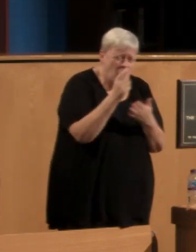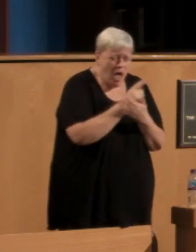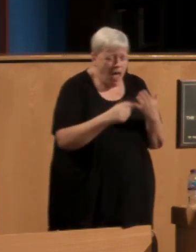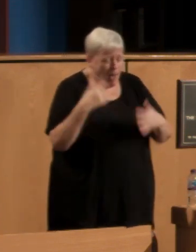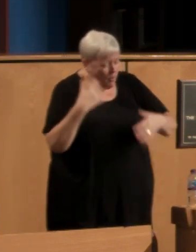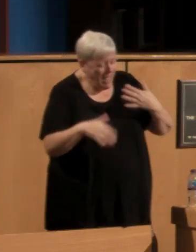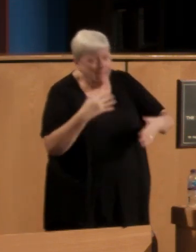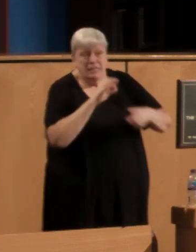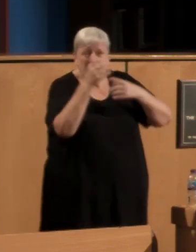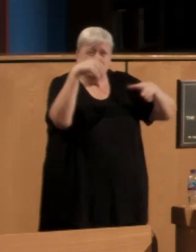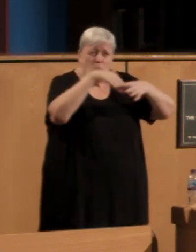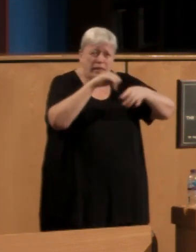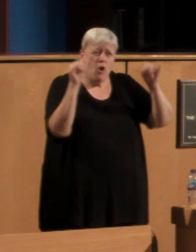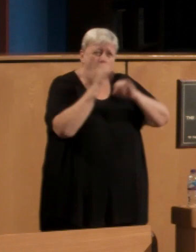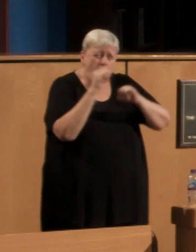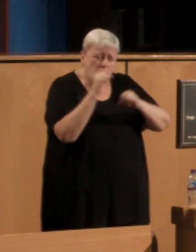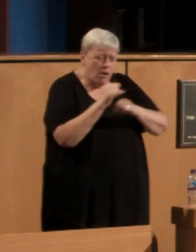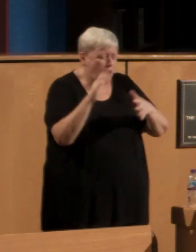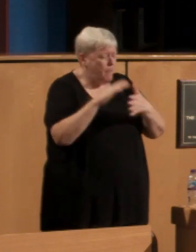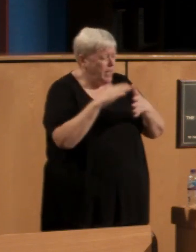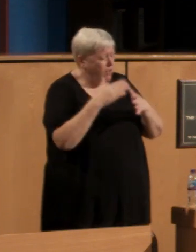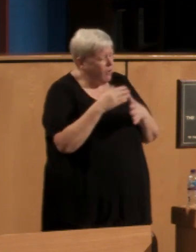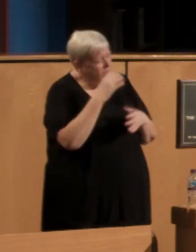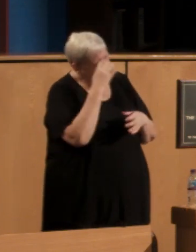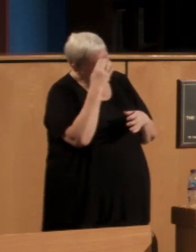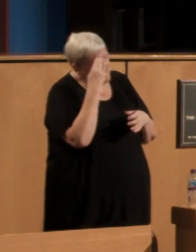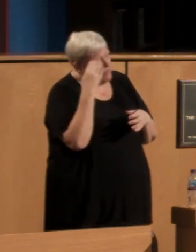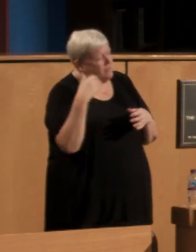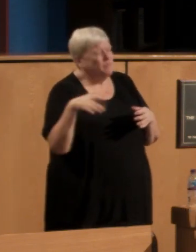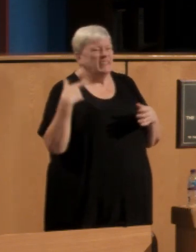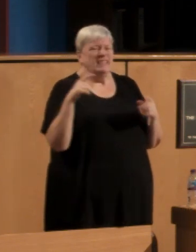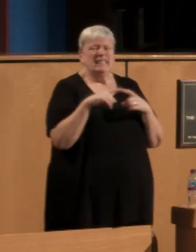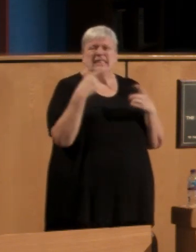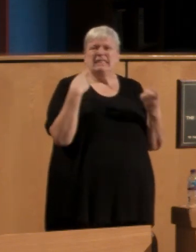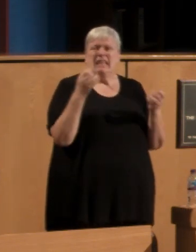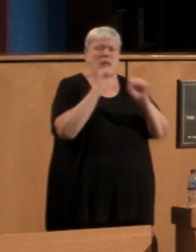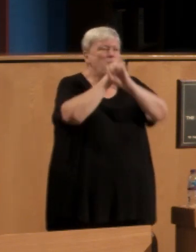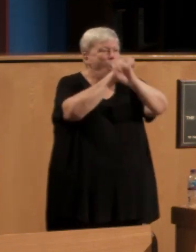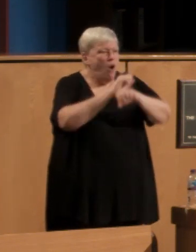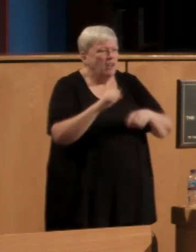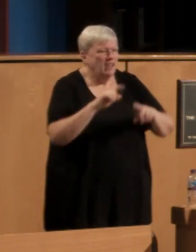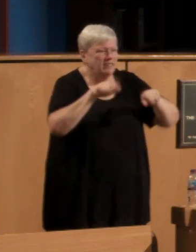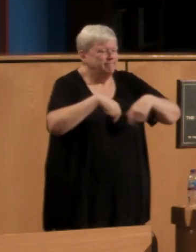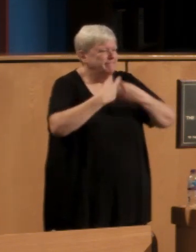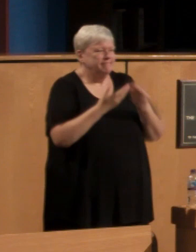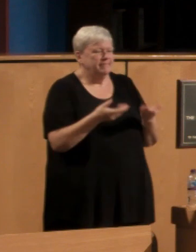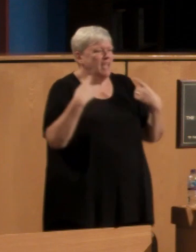horror, because I feel like I have a block almost in writing about it and letting myself write about